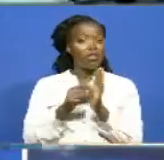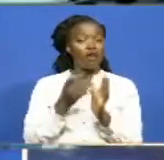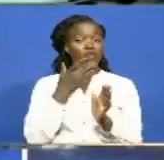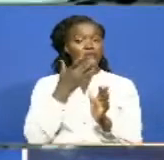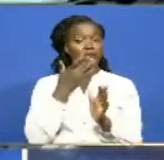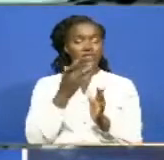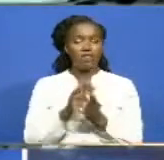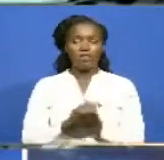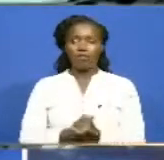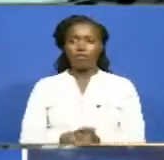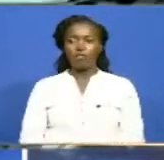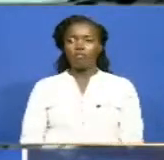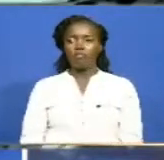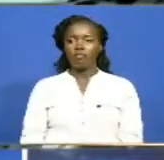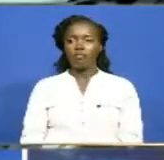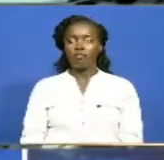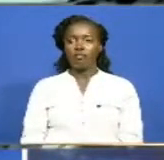favoritism.